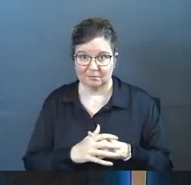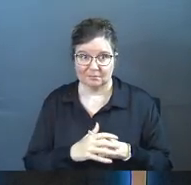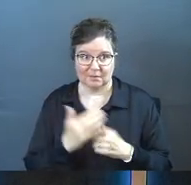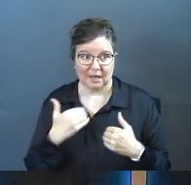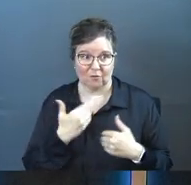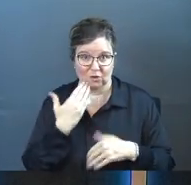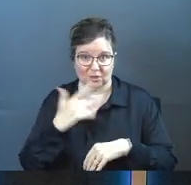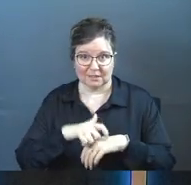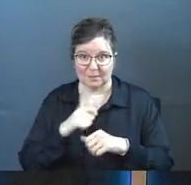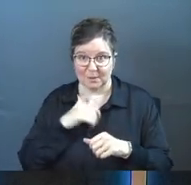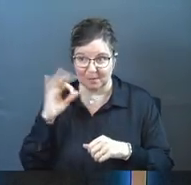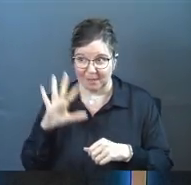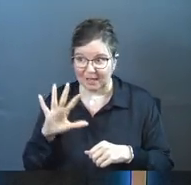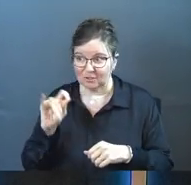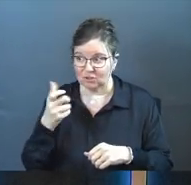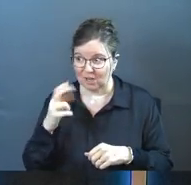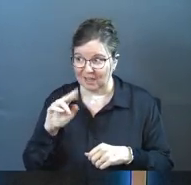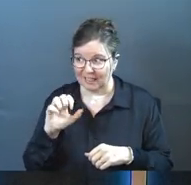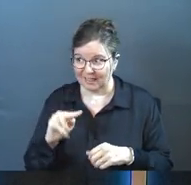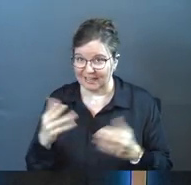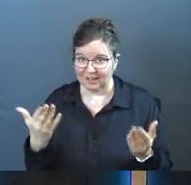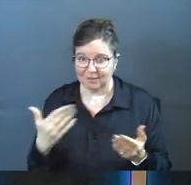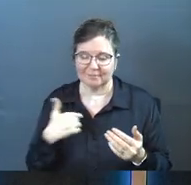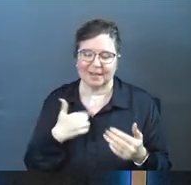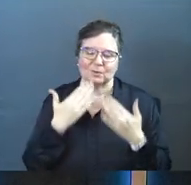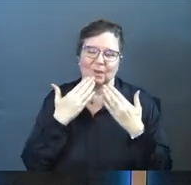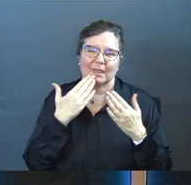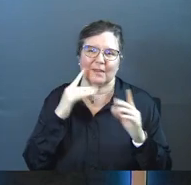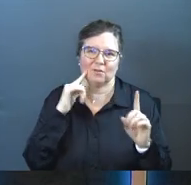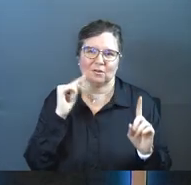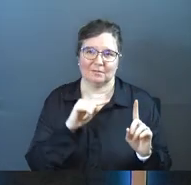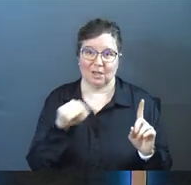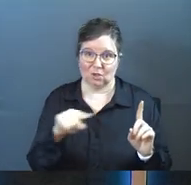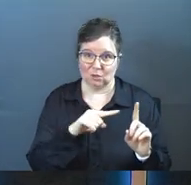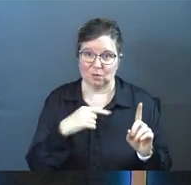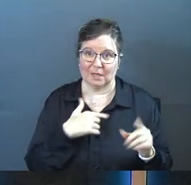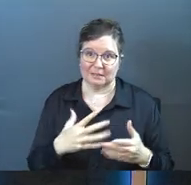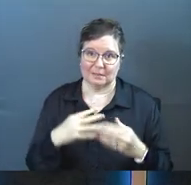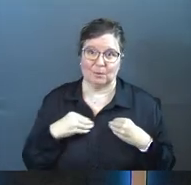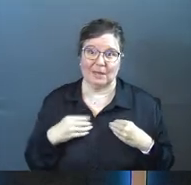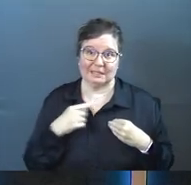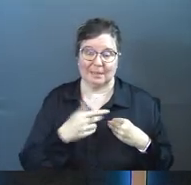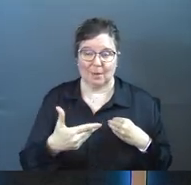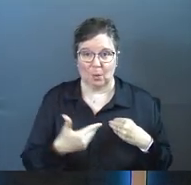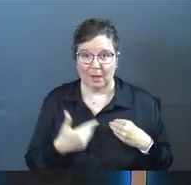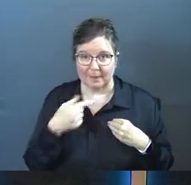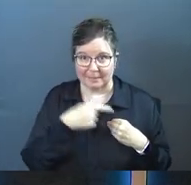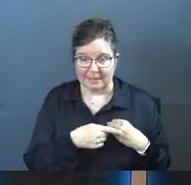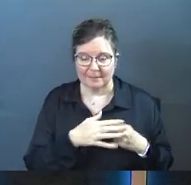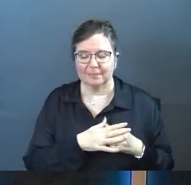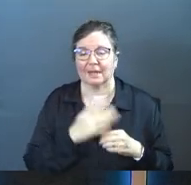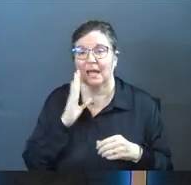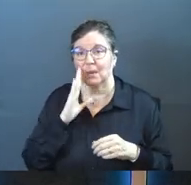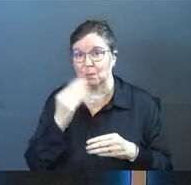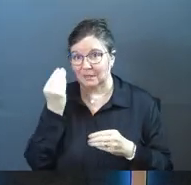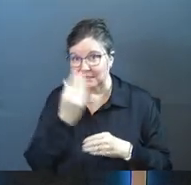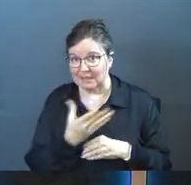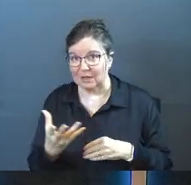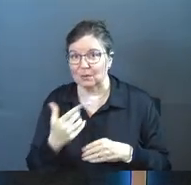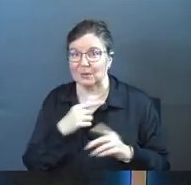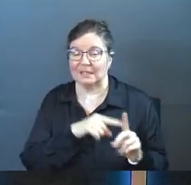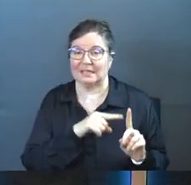Anybody have a good time with Pastor Jonathan here? I'm so thankful that you guys embraced him and welcomed him. I will tell